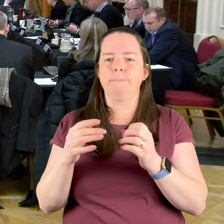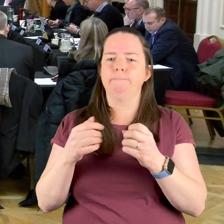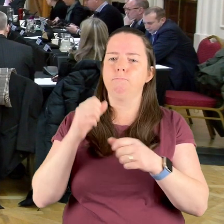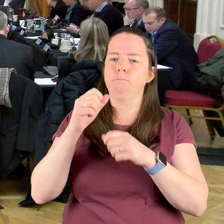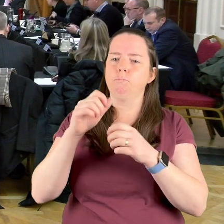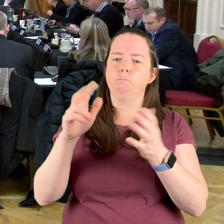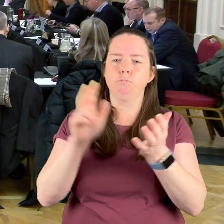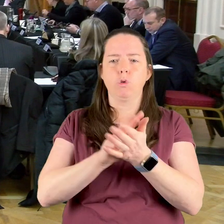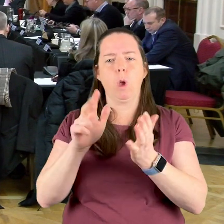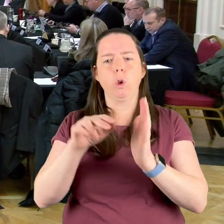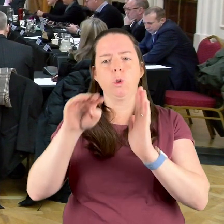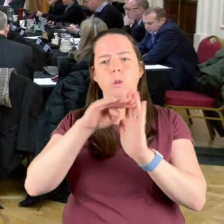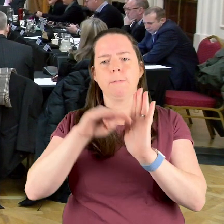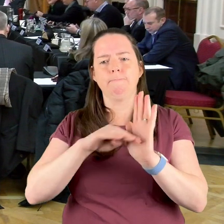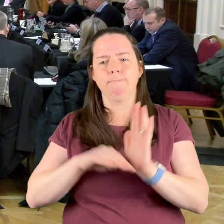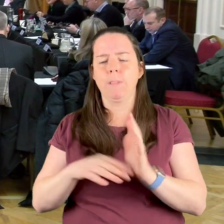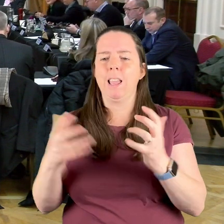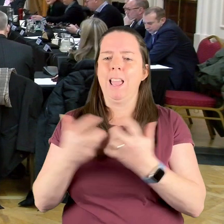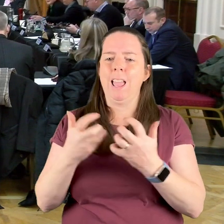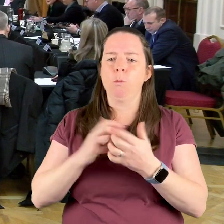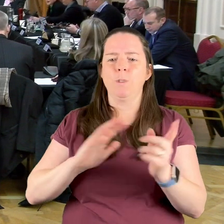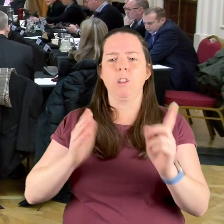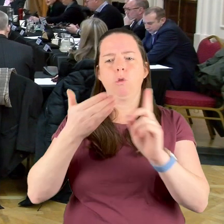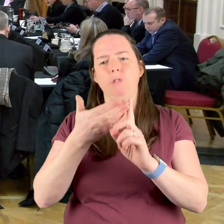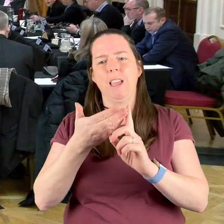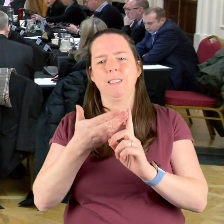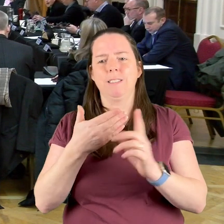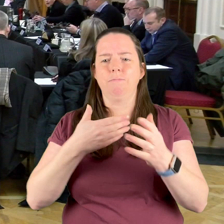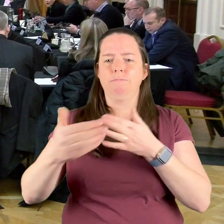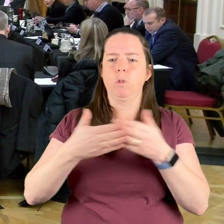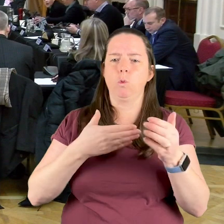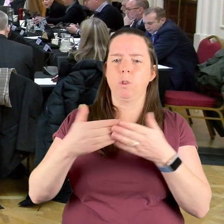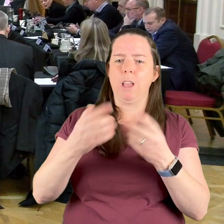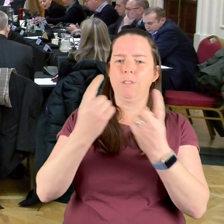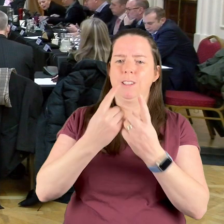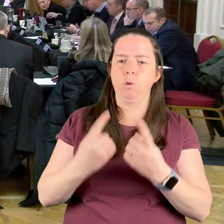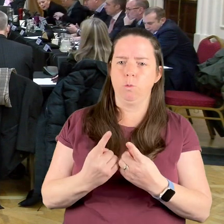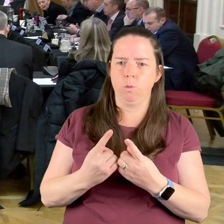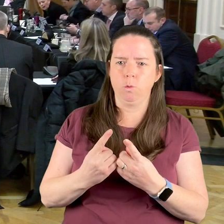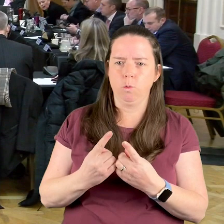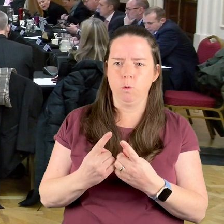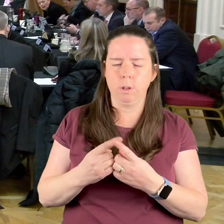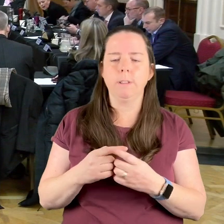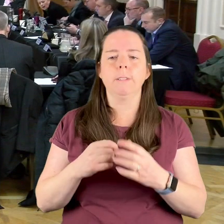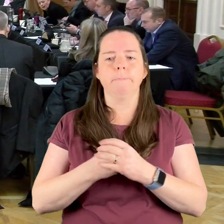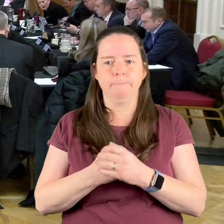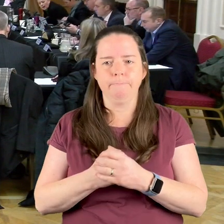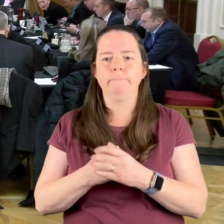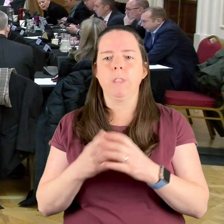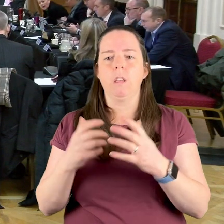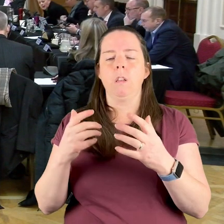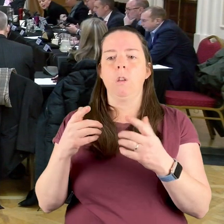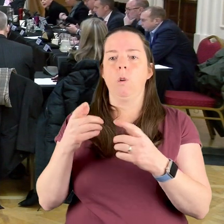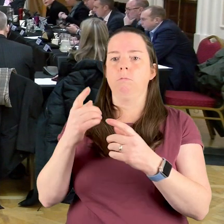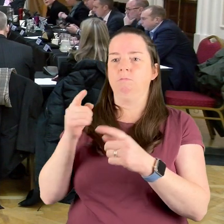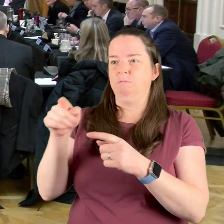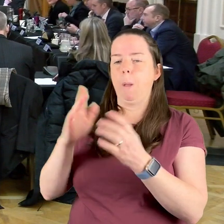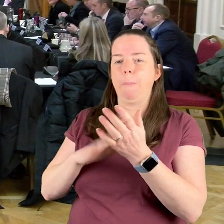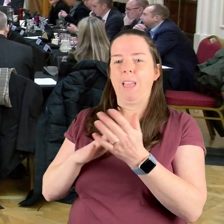as a board with those a clear set of proposals on how we address some of those issues, taking into